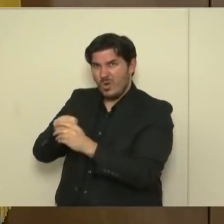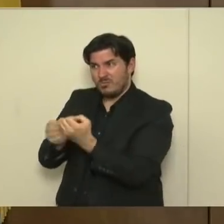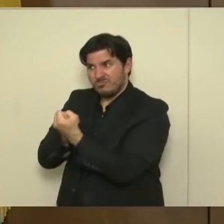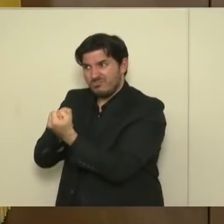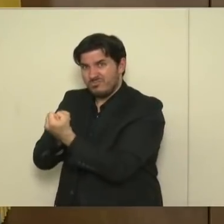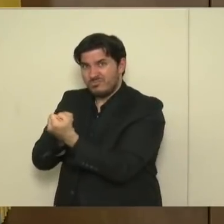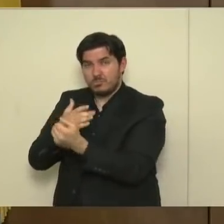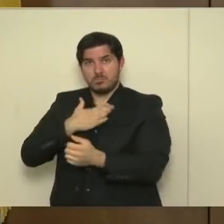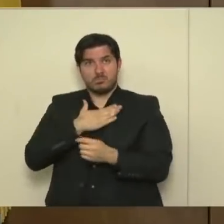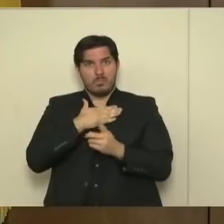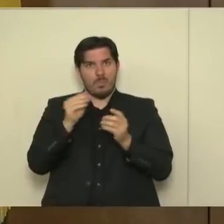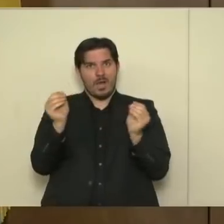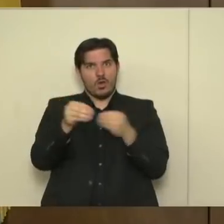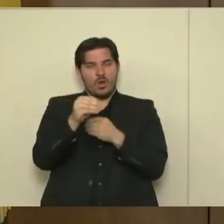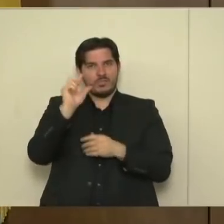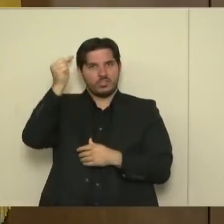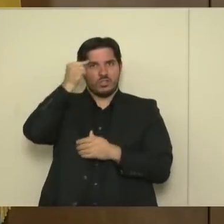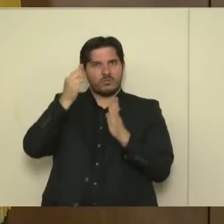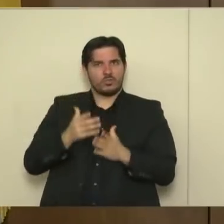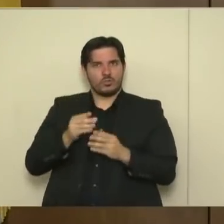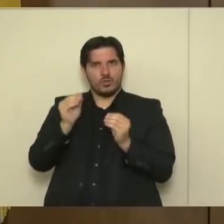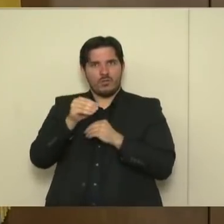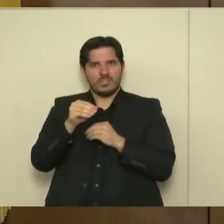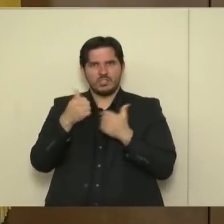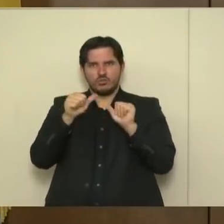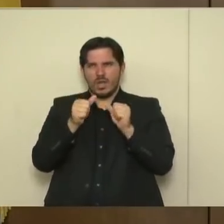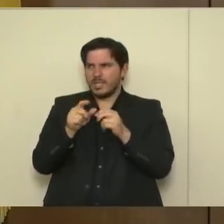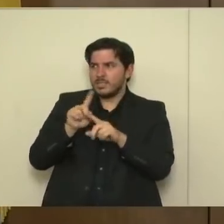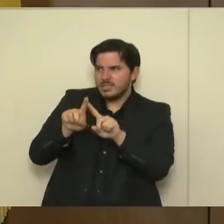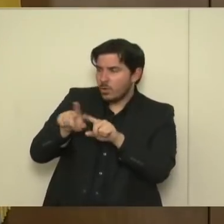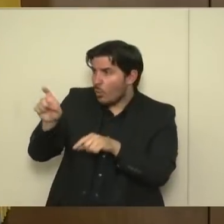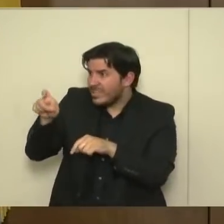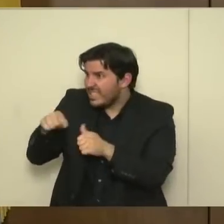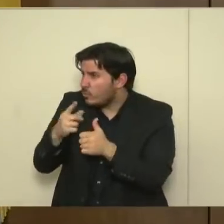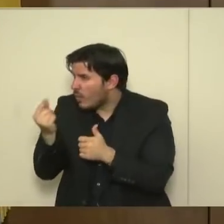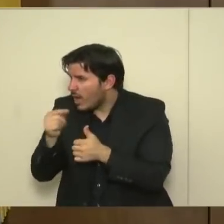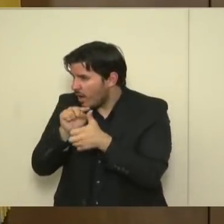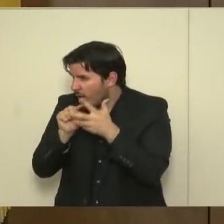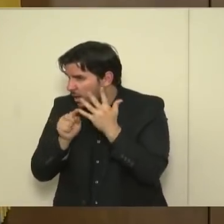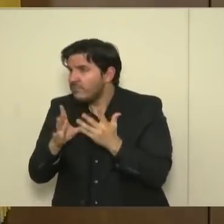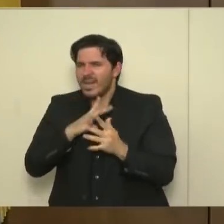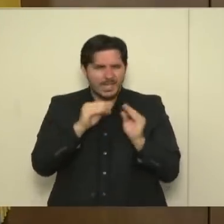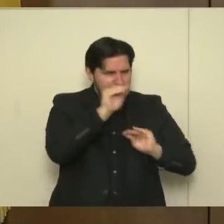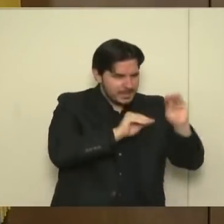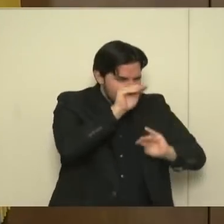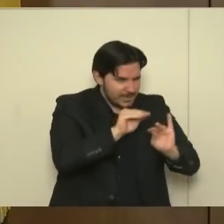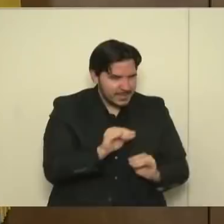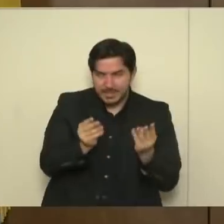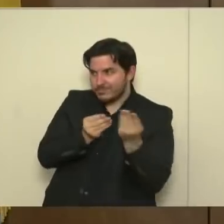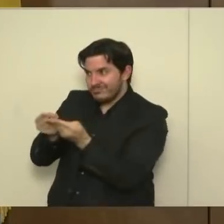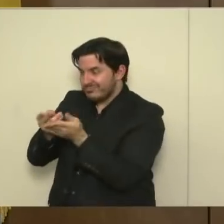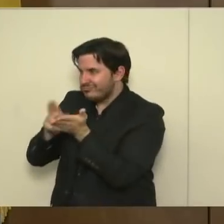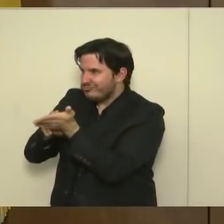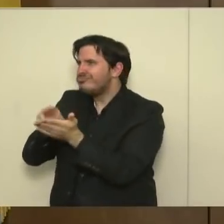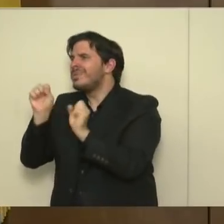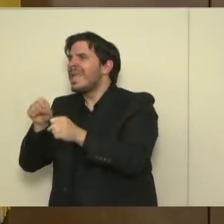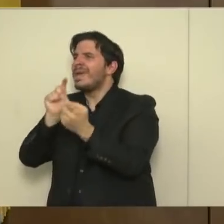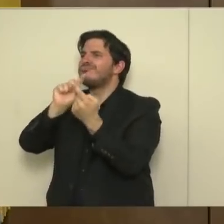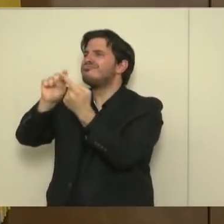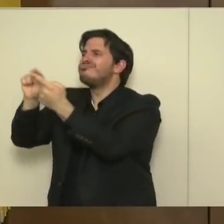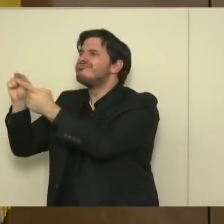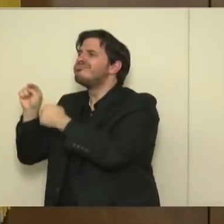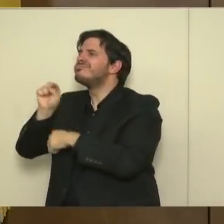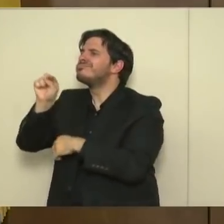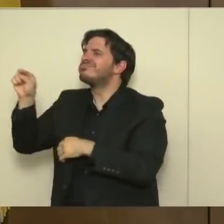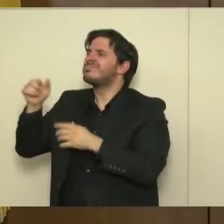removing barriers and providing resources and identifying strategies and reaching out to the private sector. That's why I've been more directly